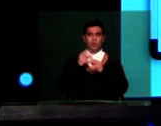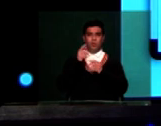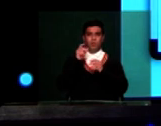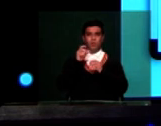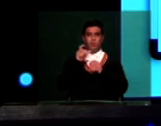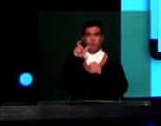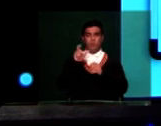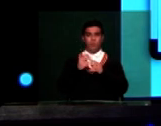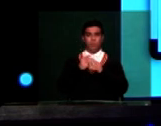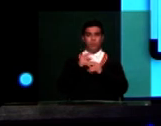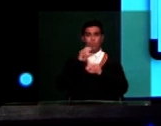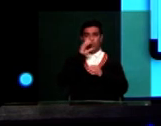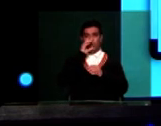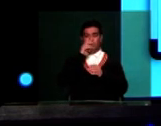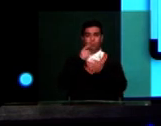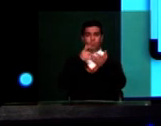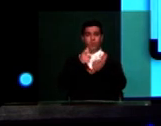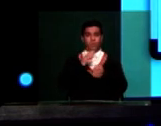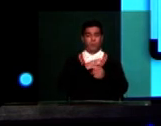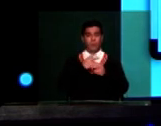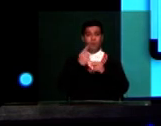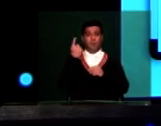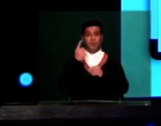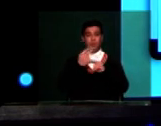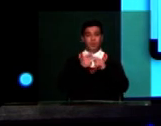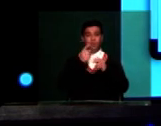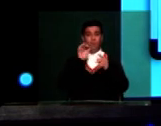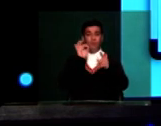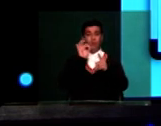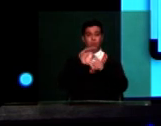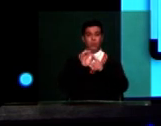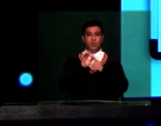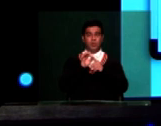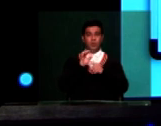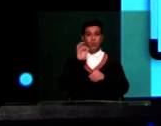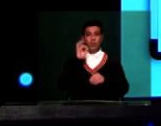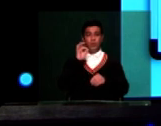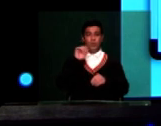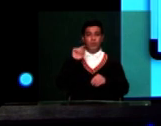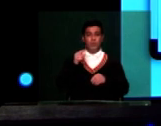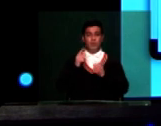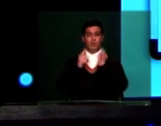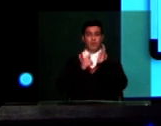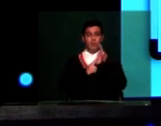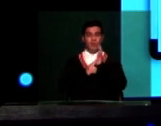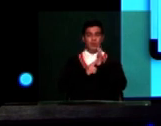uzishdi. Birinchi ovchining o'qni bo'riga tekizish ehtimoli 0.7